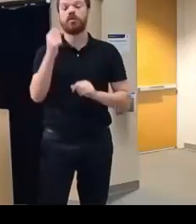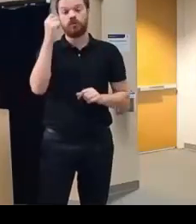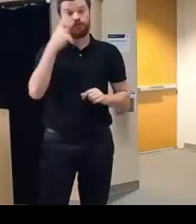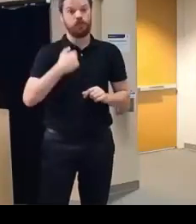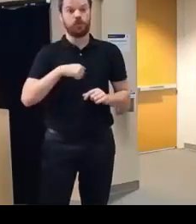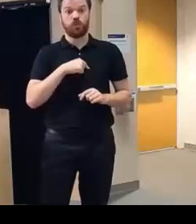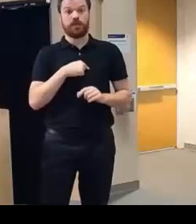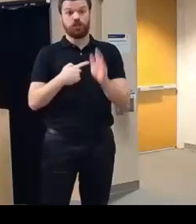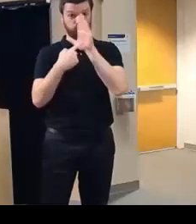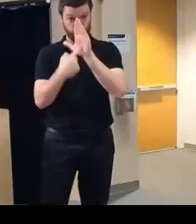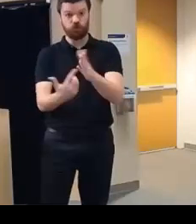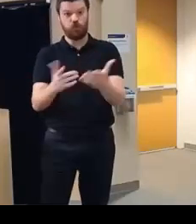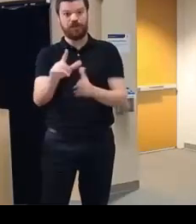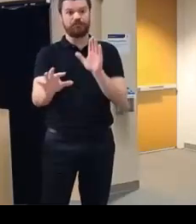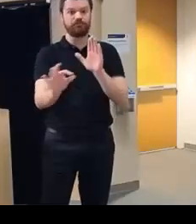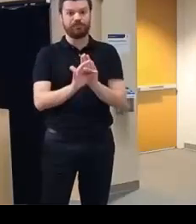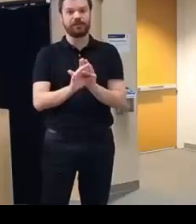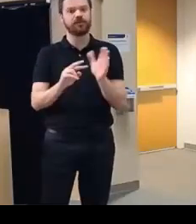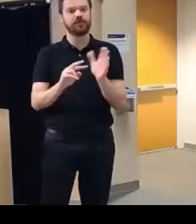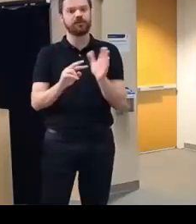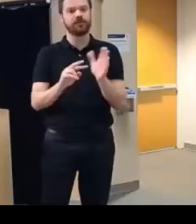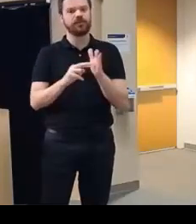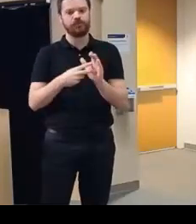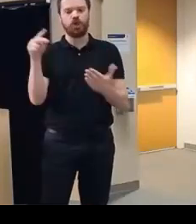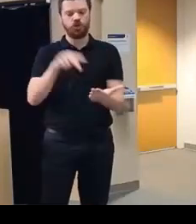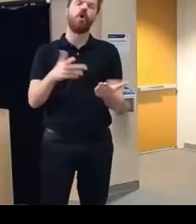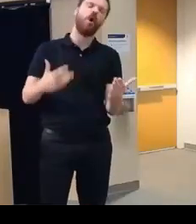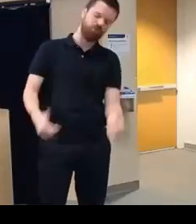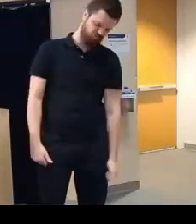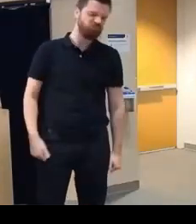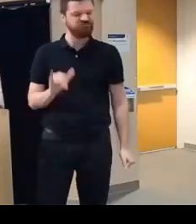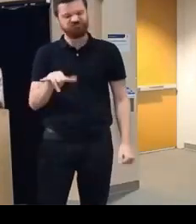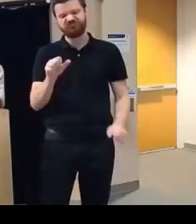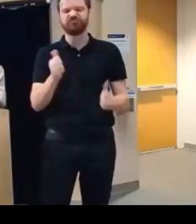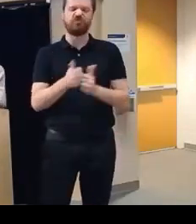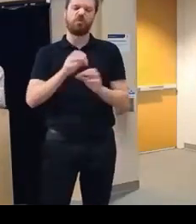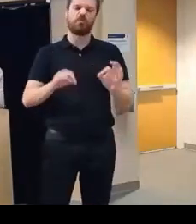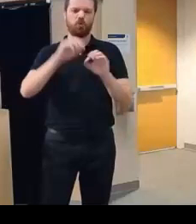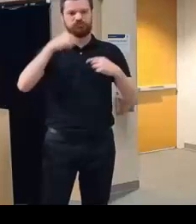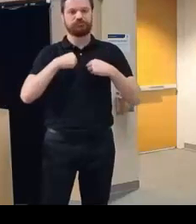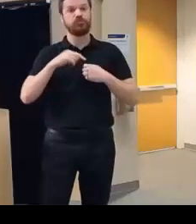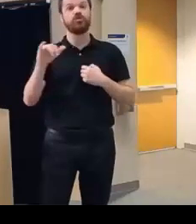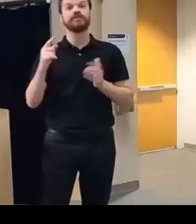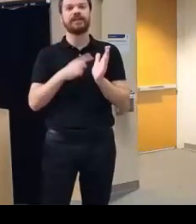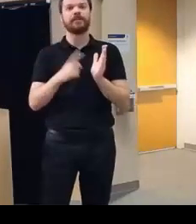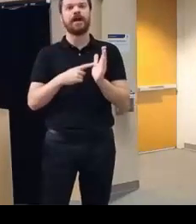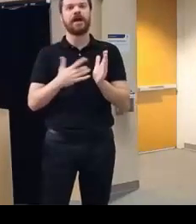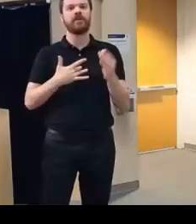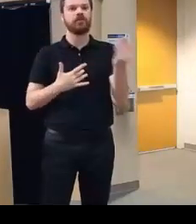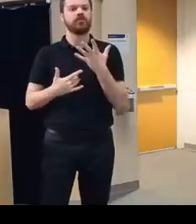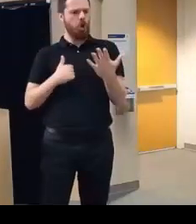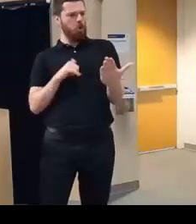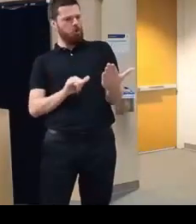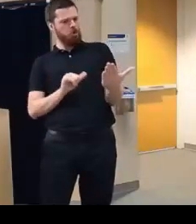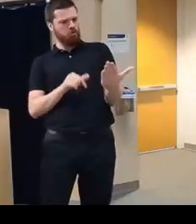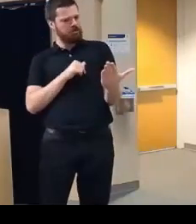show them what they picked so that they could agree afterward and say, yeah, that is most important to me. And sometimes it was revealed to them. They're like, that was a